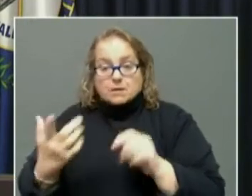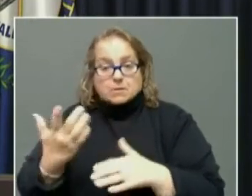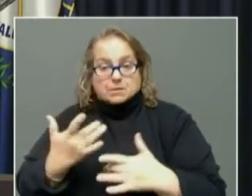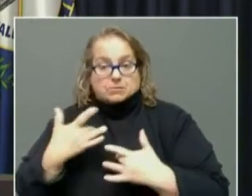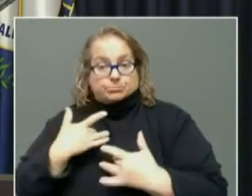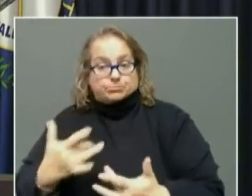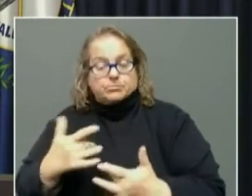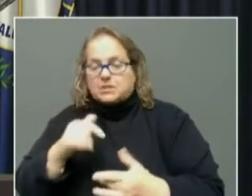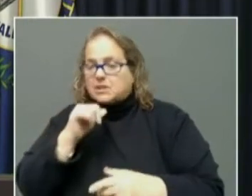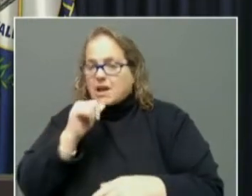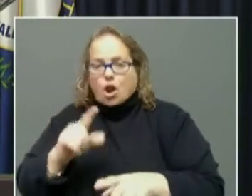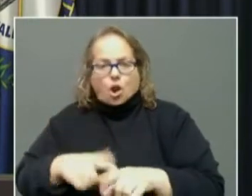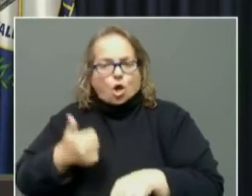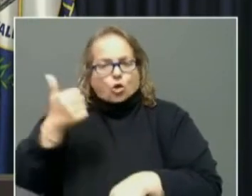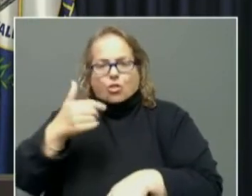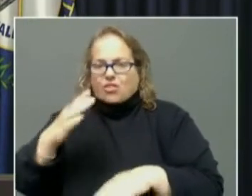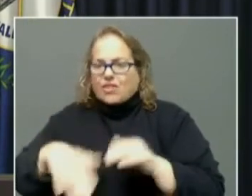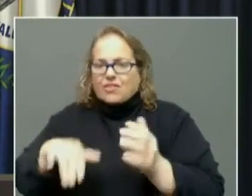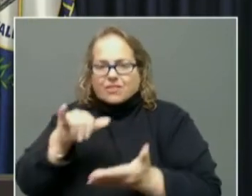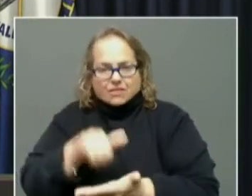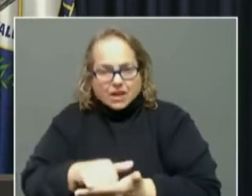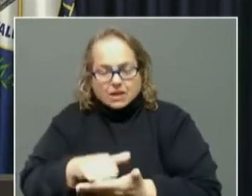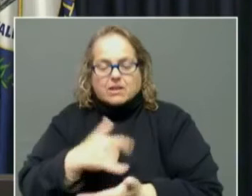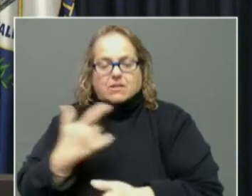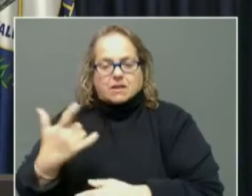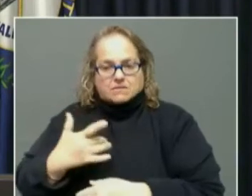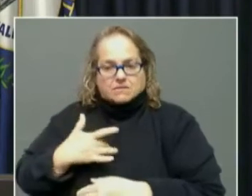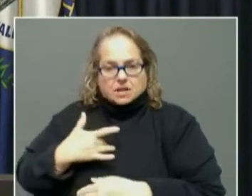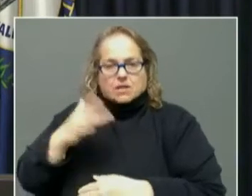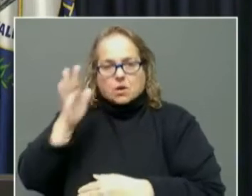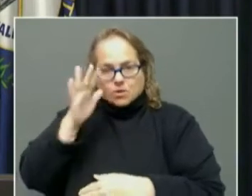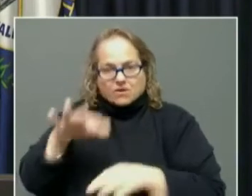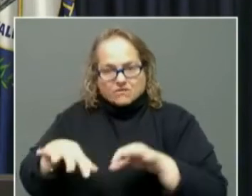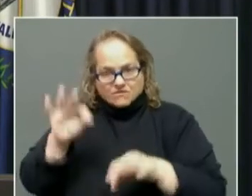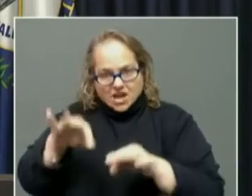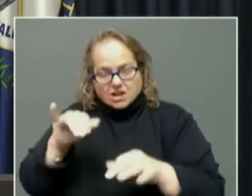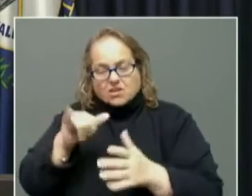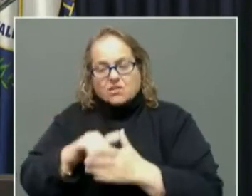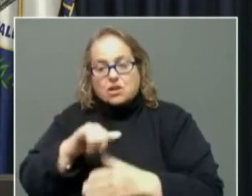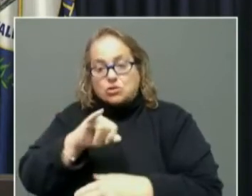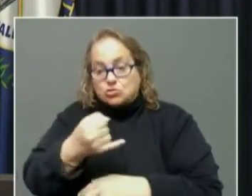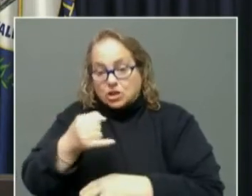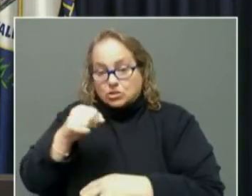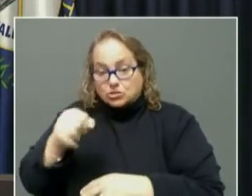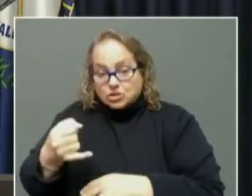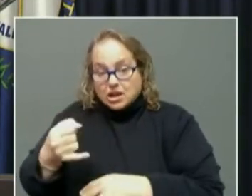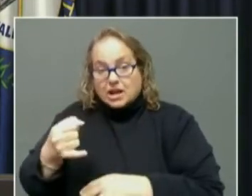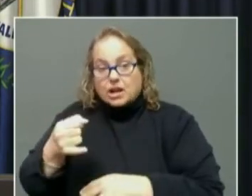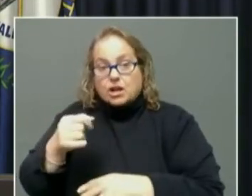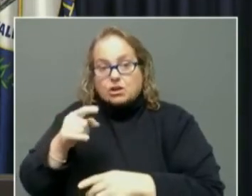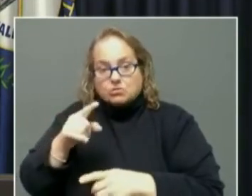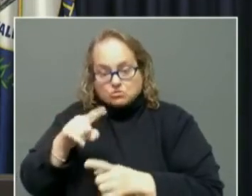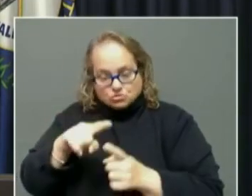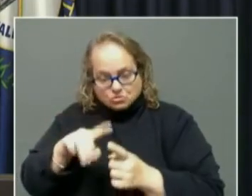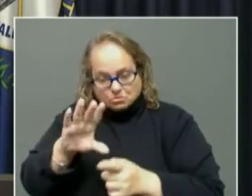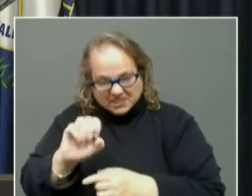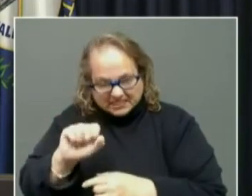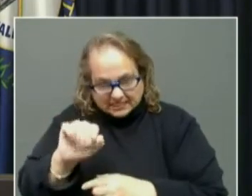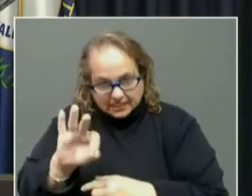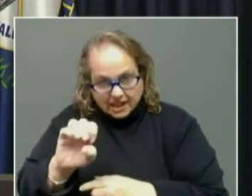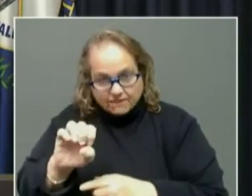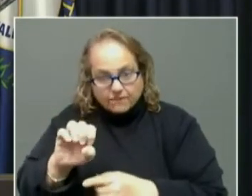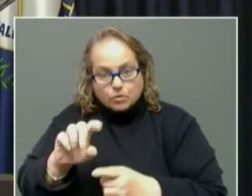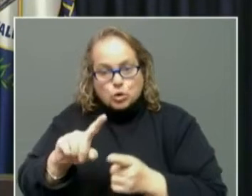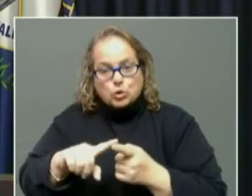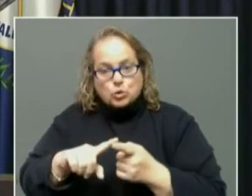longer than that. And they believe that they will find the Johnson & Johnson vaccine to be safe to administer in the